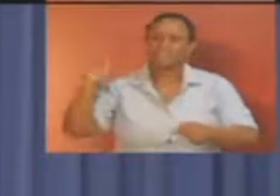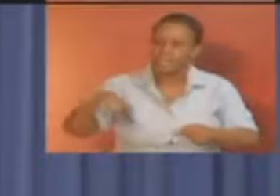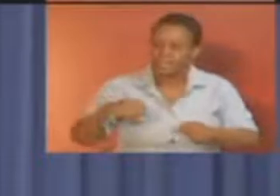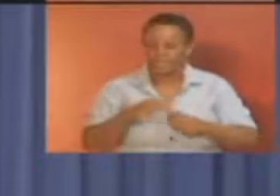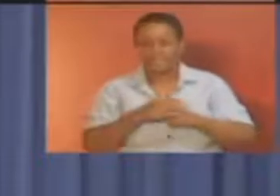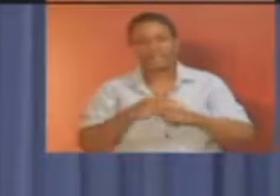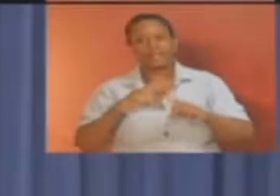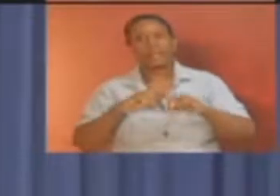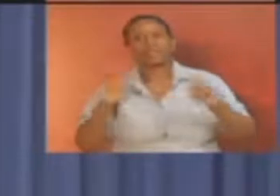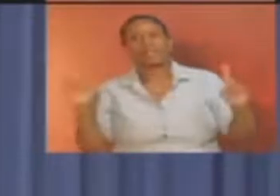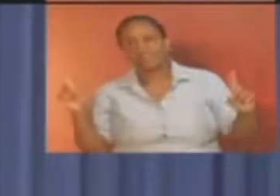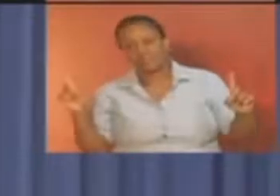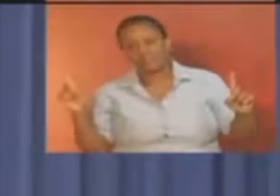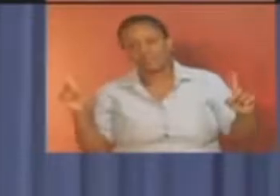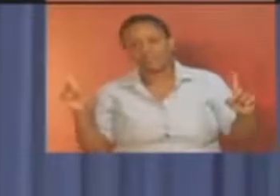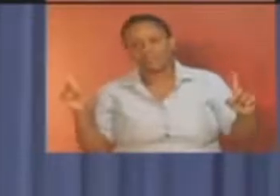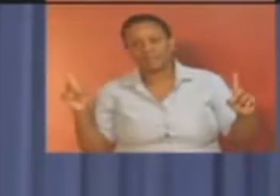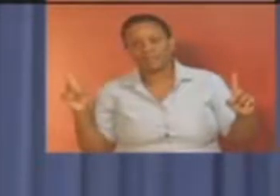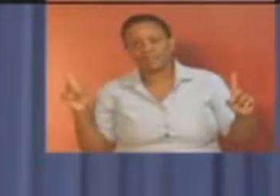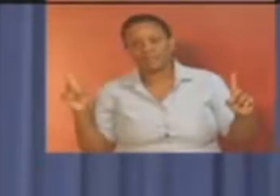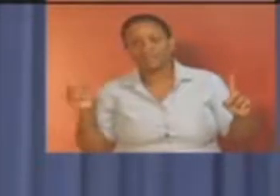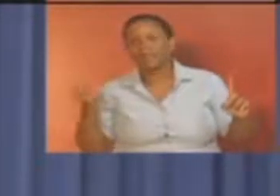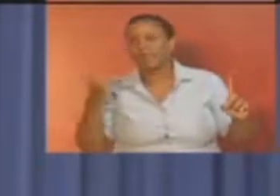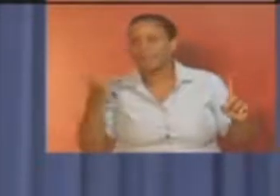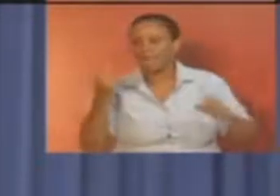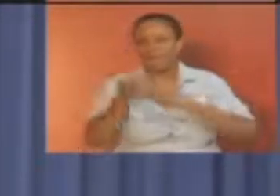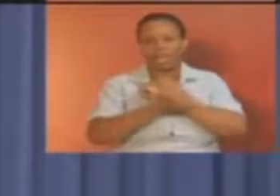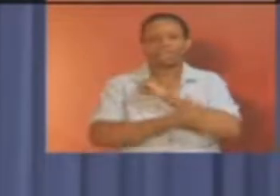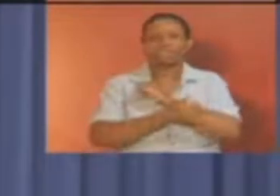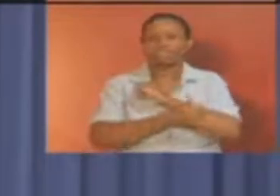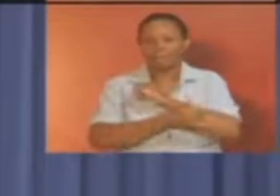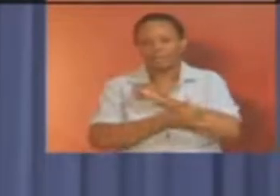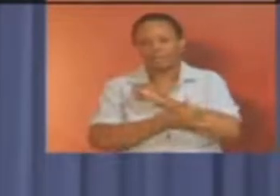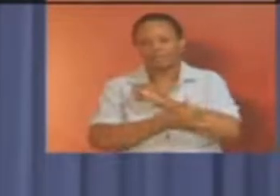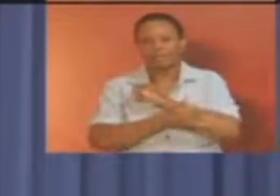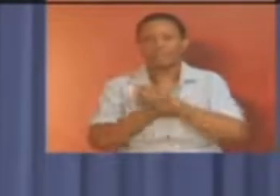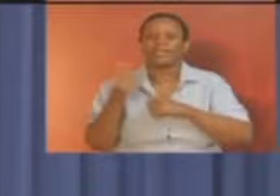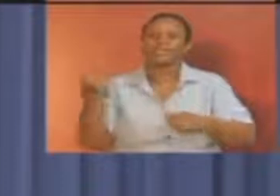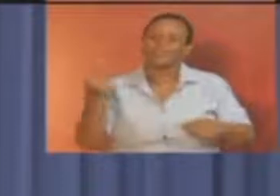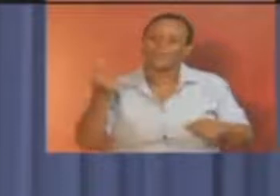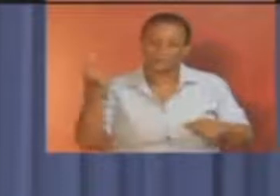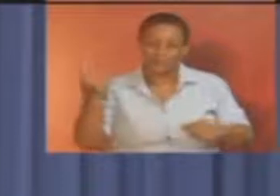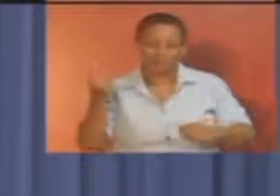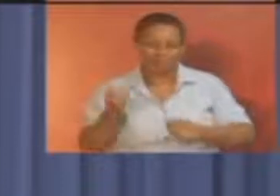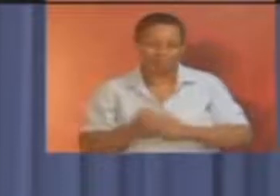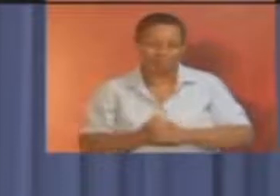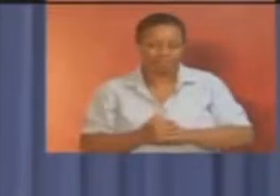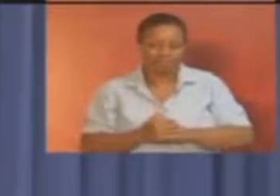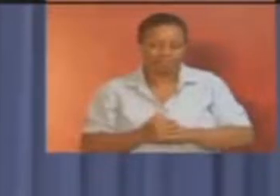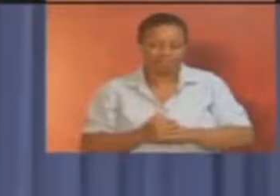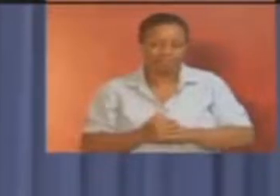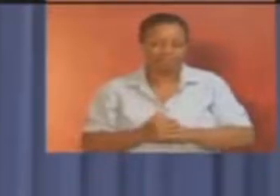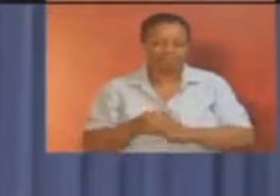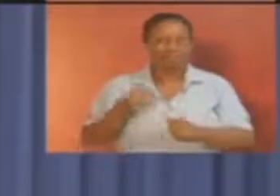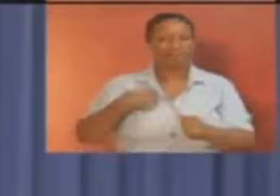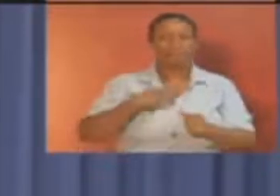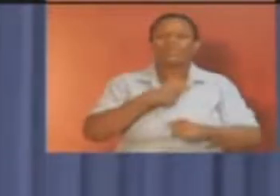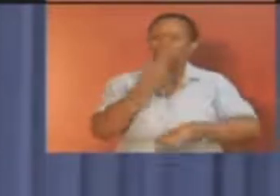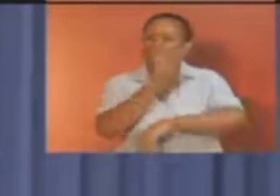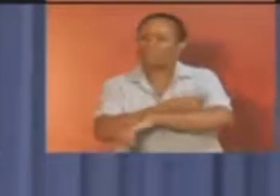Such is the world. We got an offer of vaccines from China